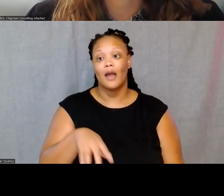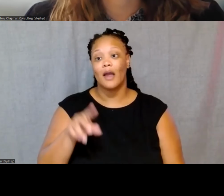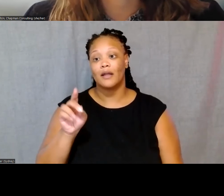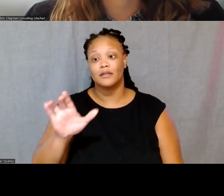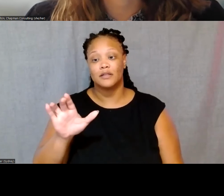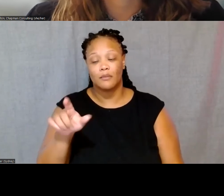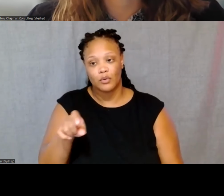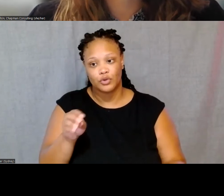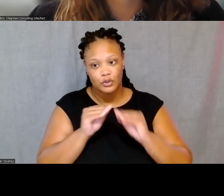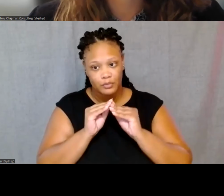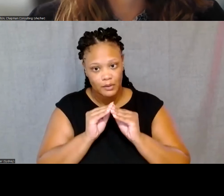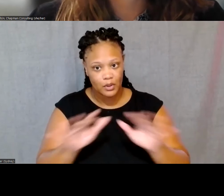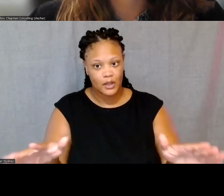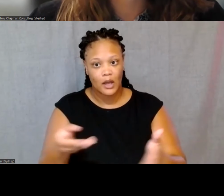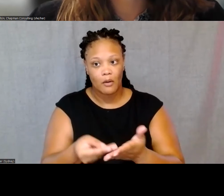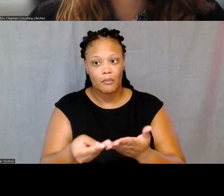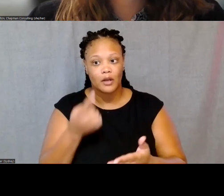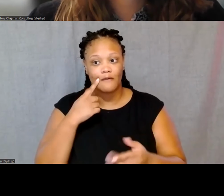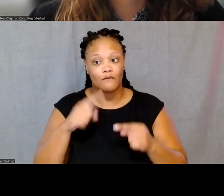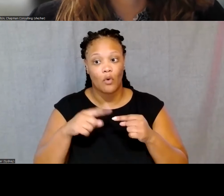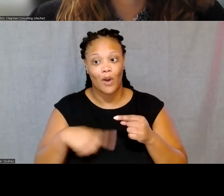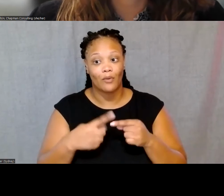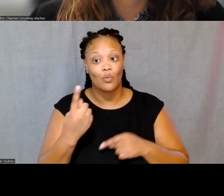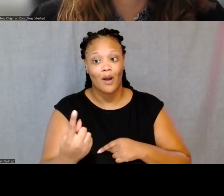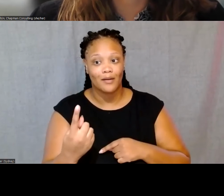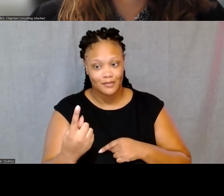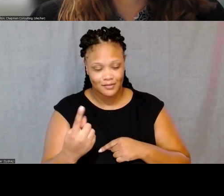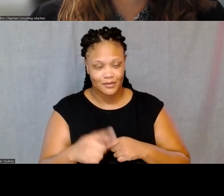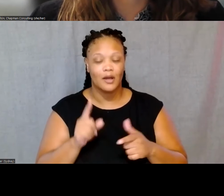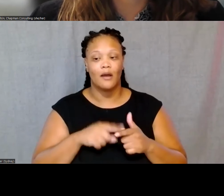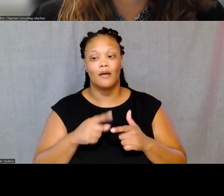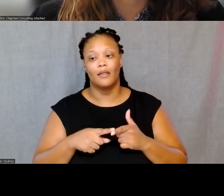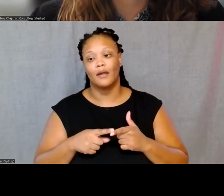of funds for round one of the cited initiative. And then again,